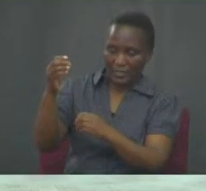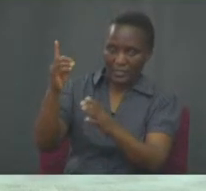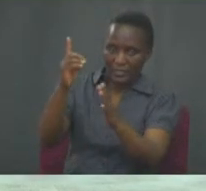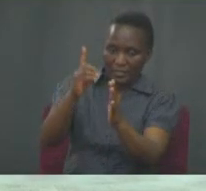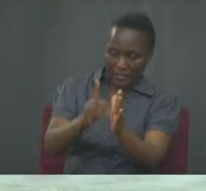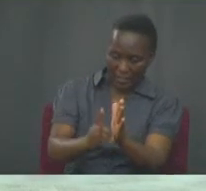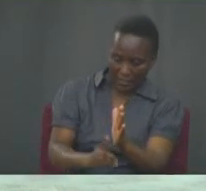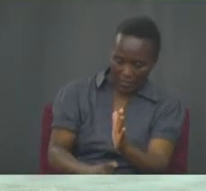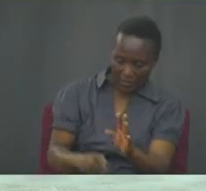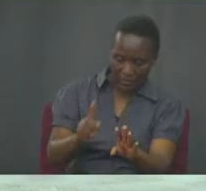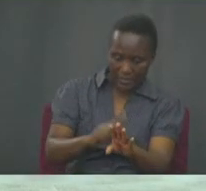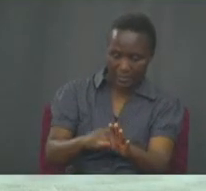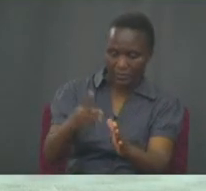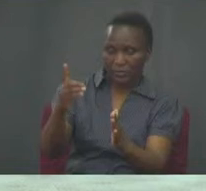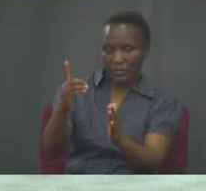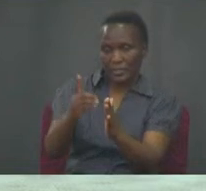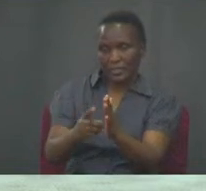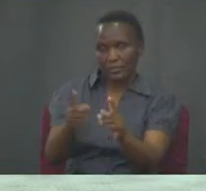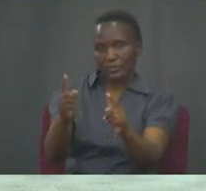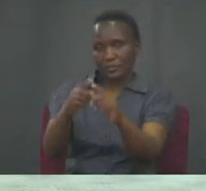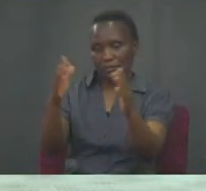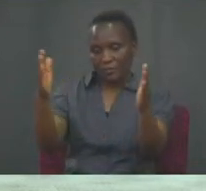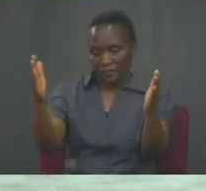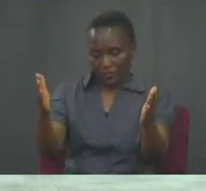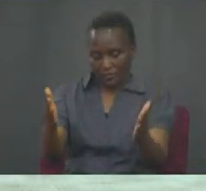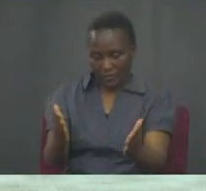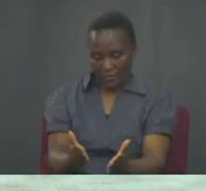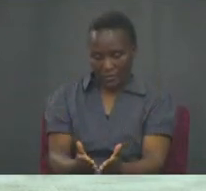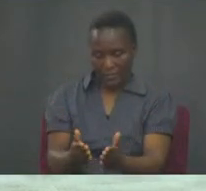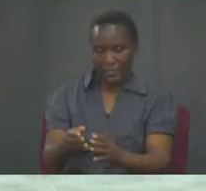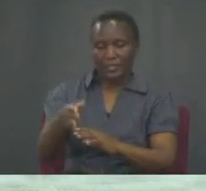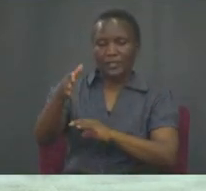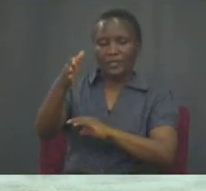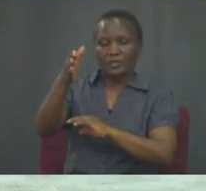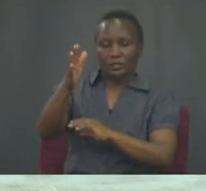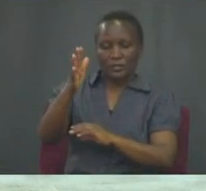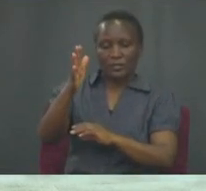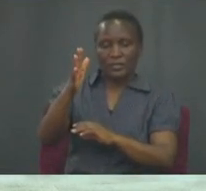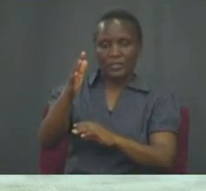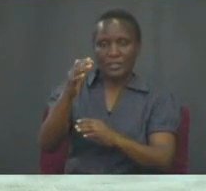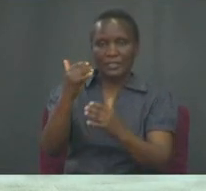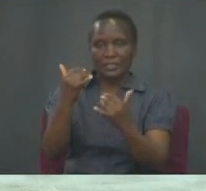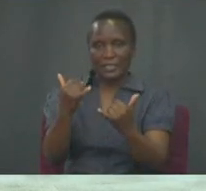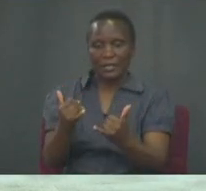he has gone down from the mountain, God takes over.